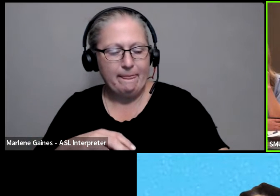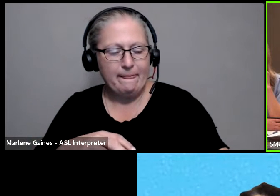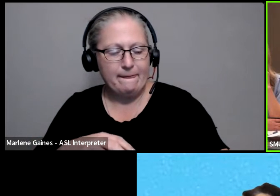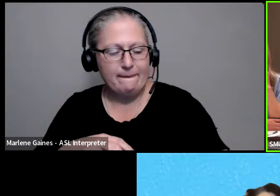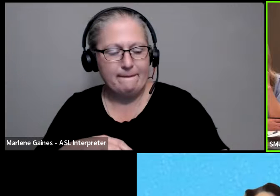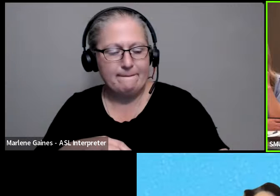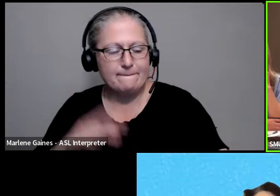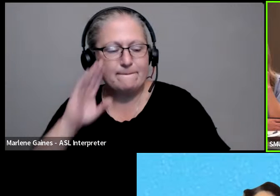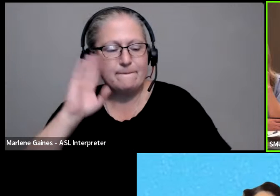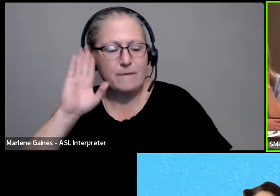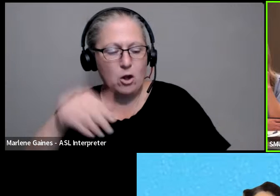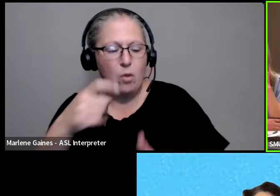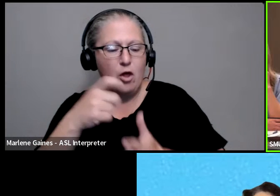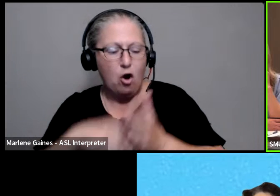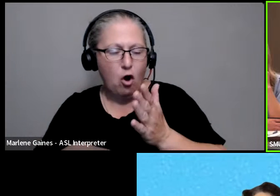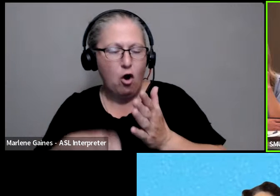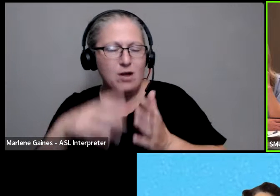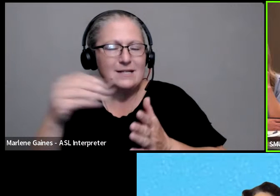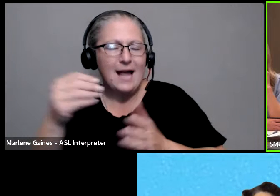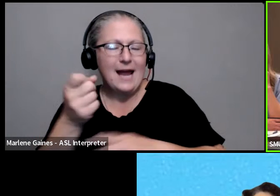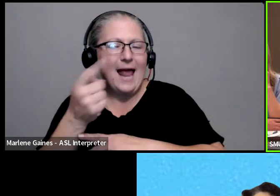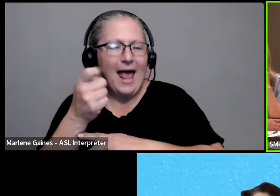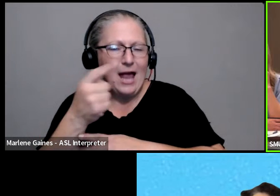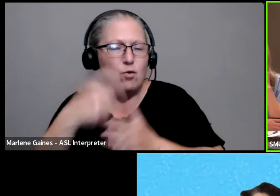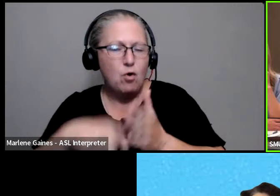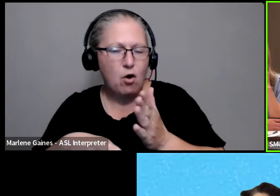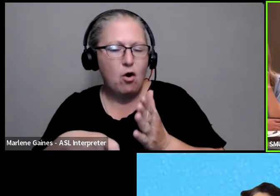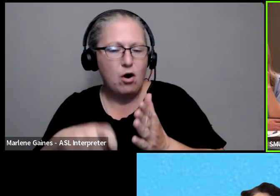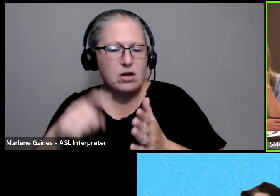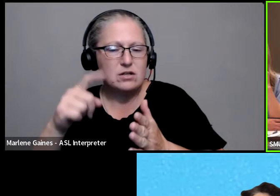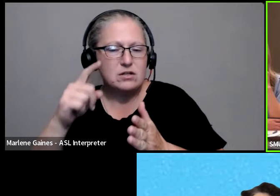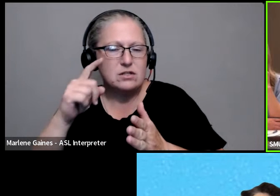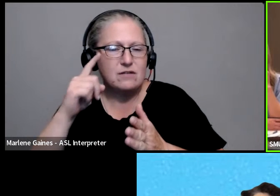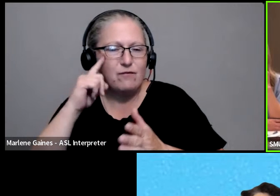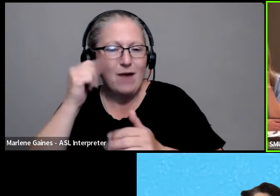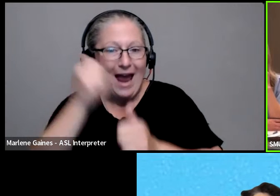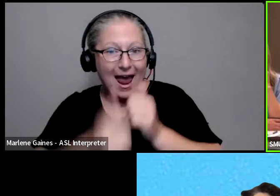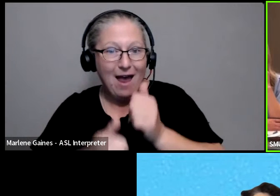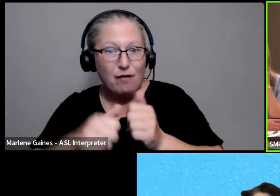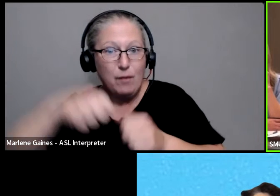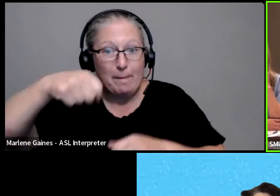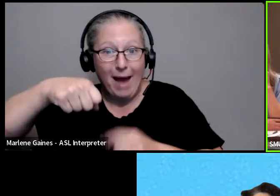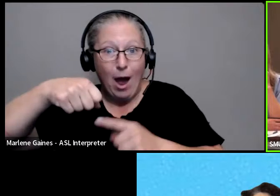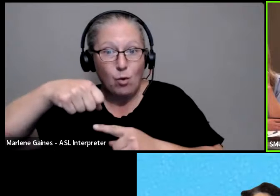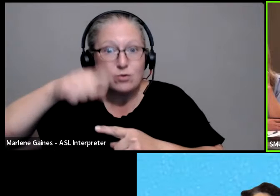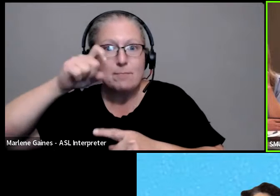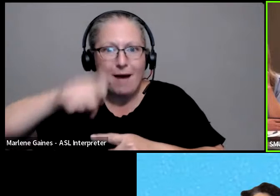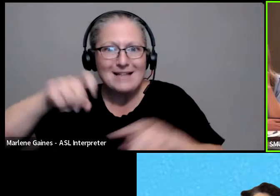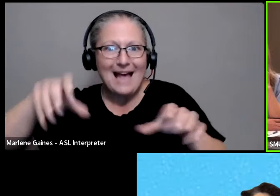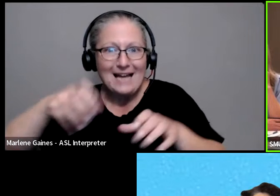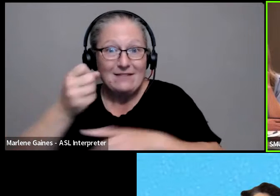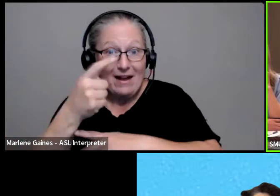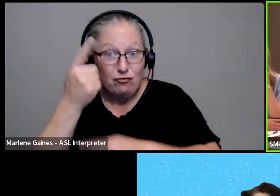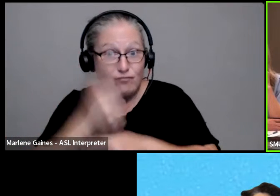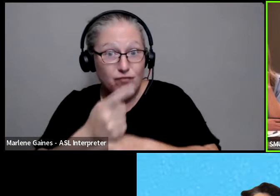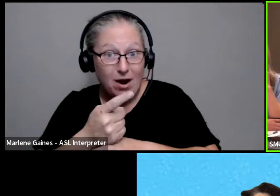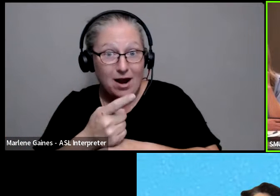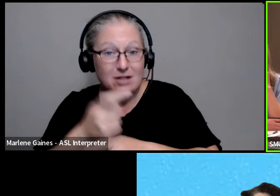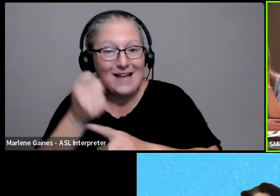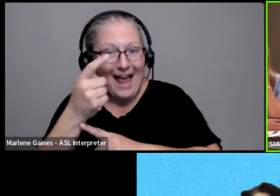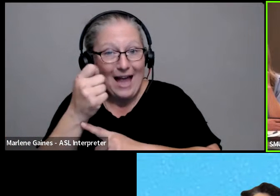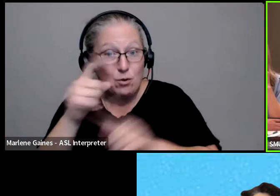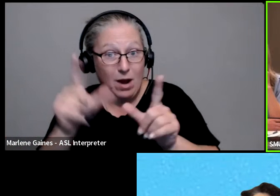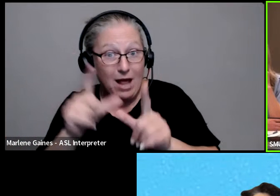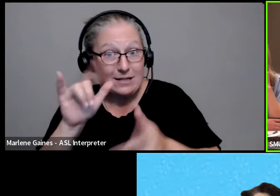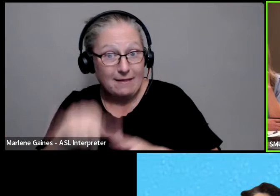an upfront cost as well as an annual amount just to keep every pouch needs to be kept active annually. Is that right? So that's an annual license?